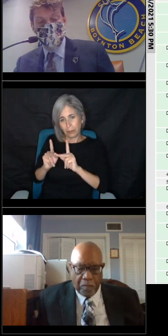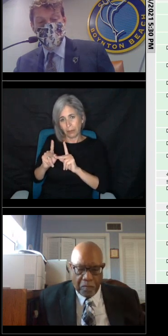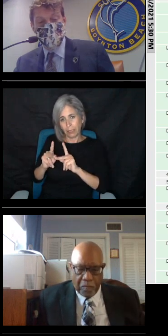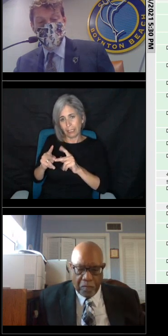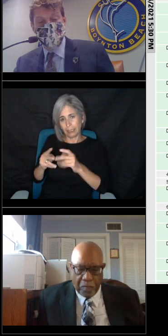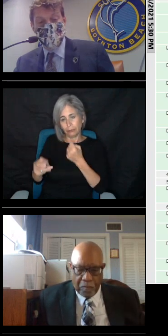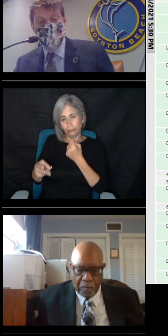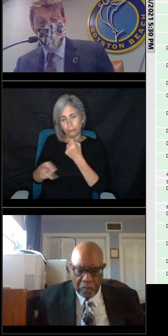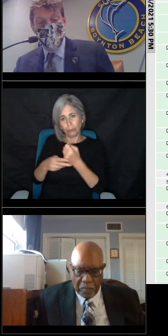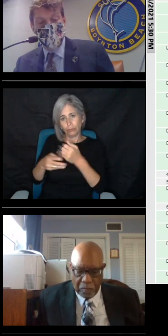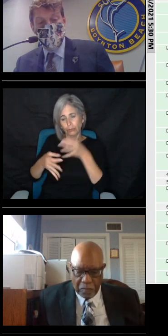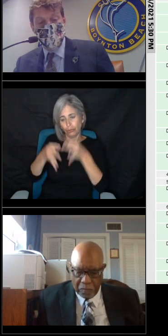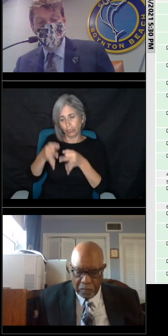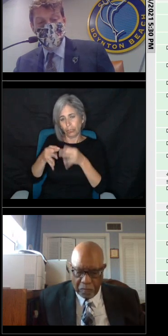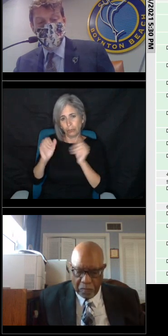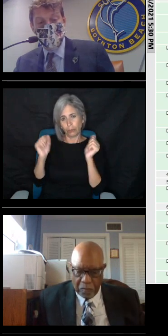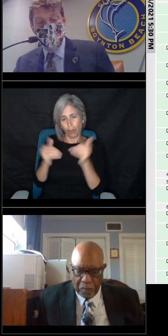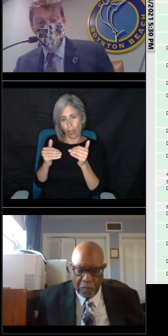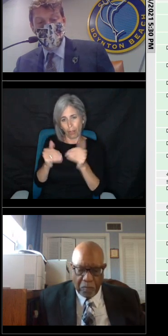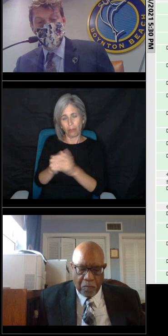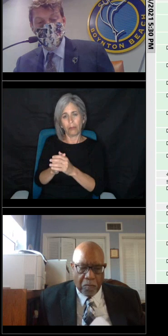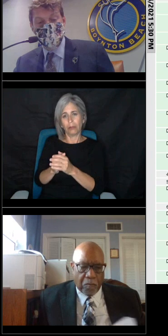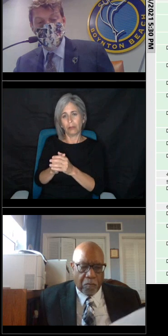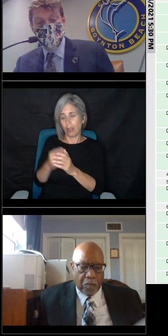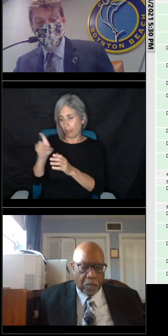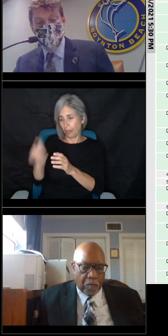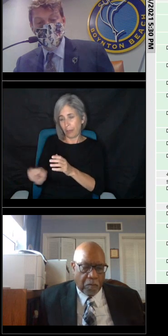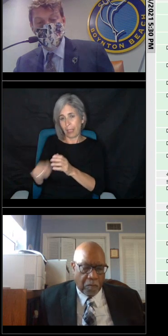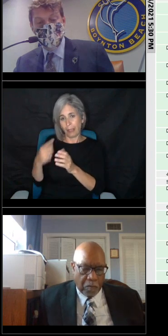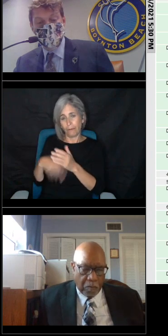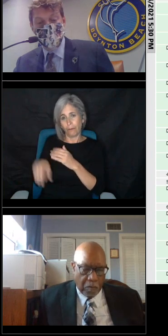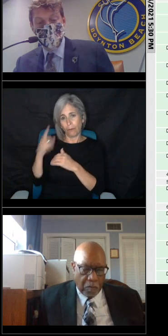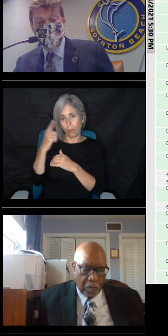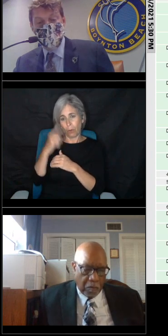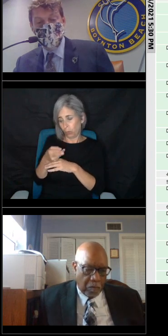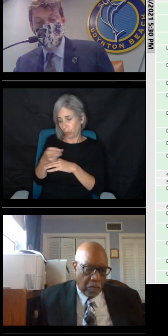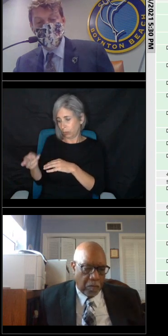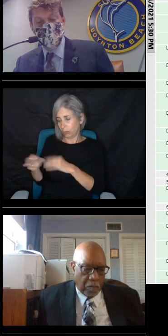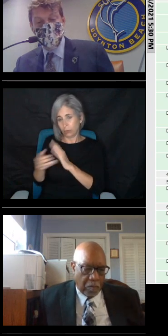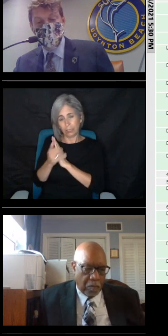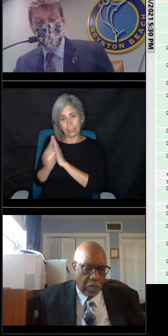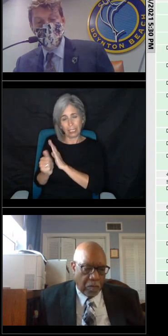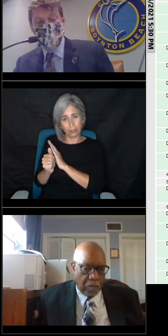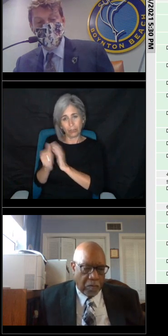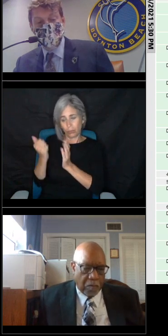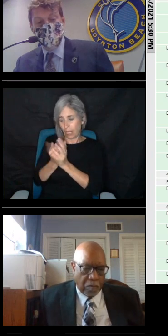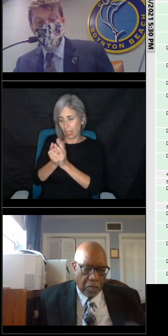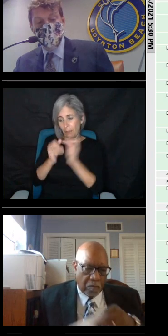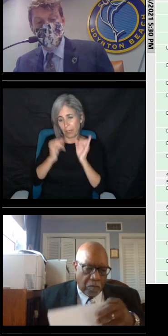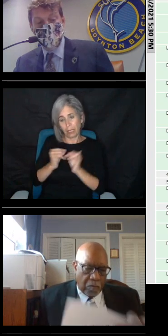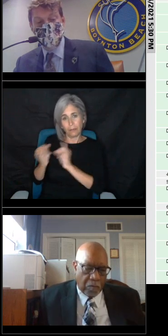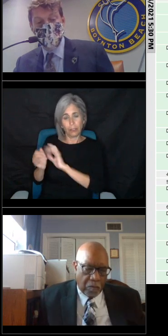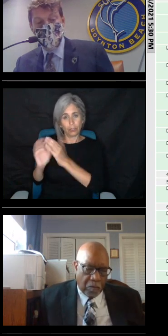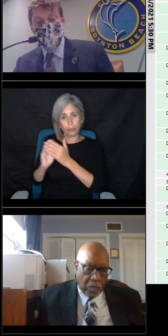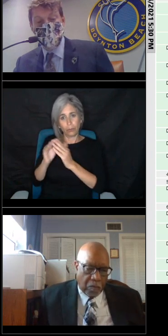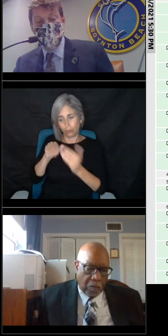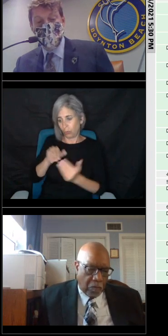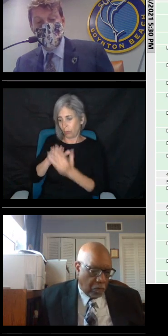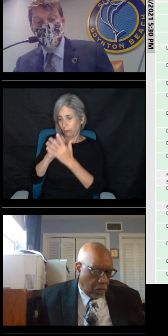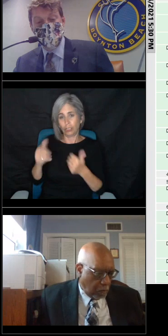justice for fair treatment to all. And whereas the demand for ADL's resources and skills to help individuals and communities to confront,